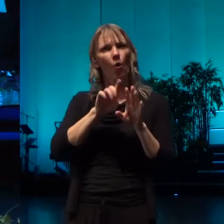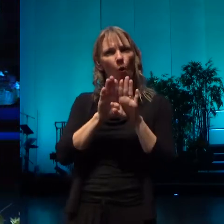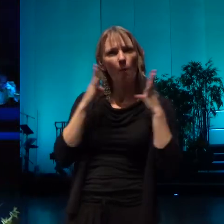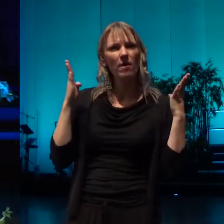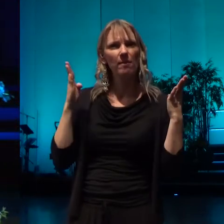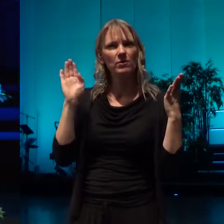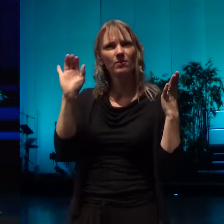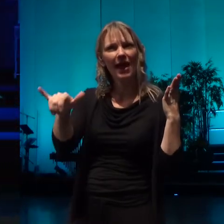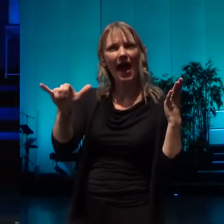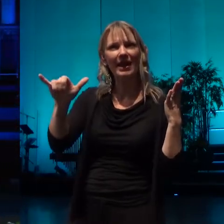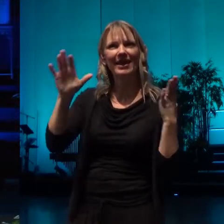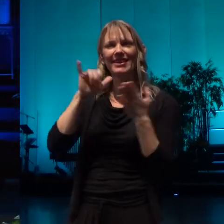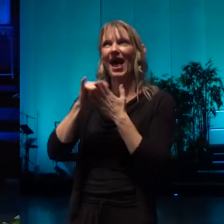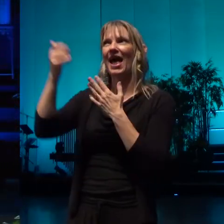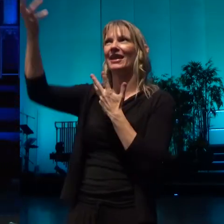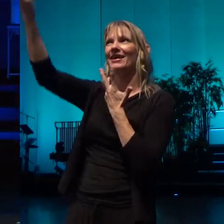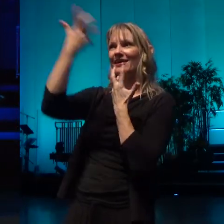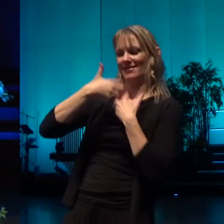divine.